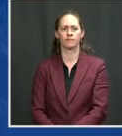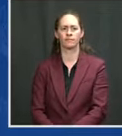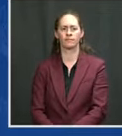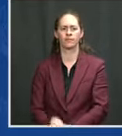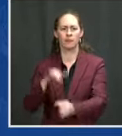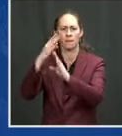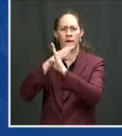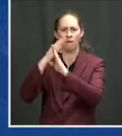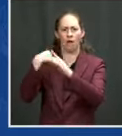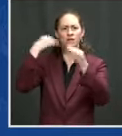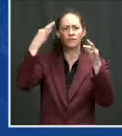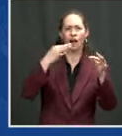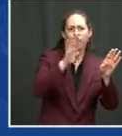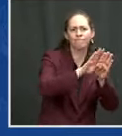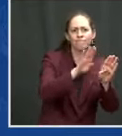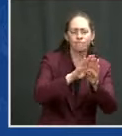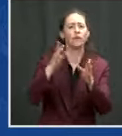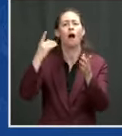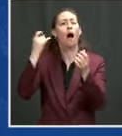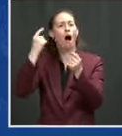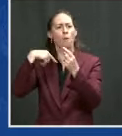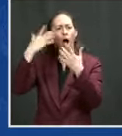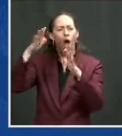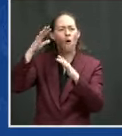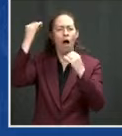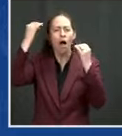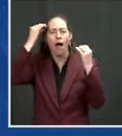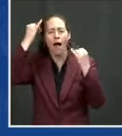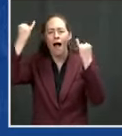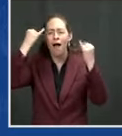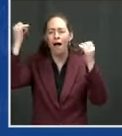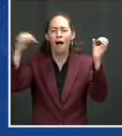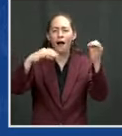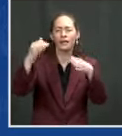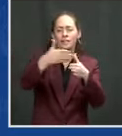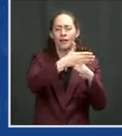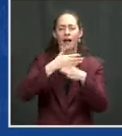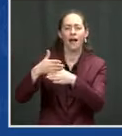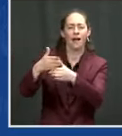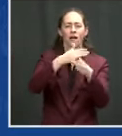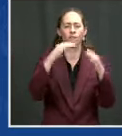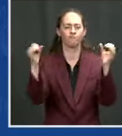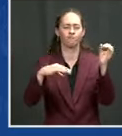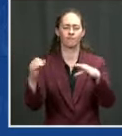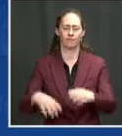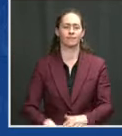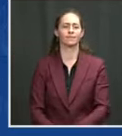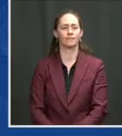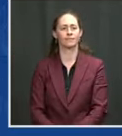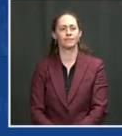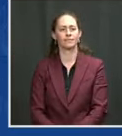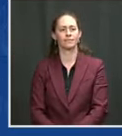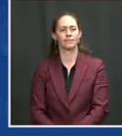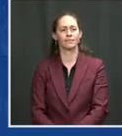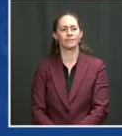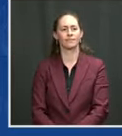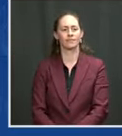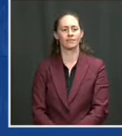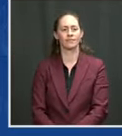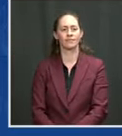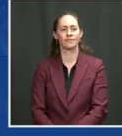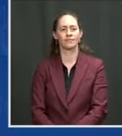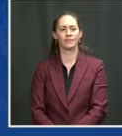innovation going on in businesses. And what we've found is the businesses that have us come in, have a health